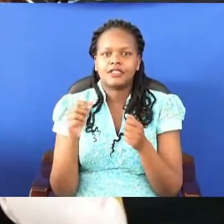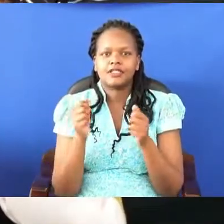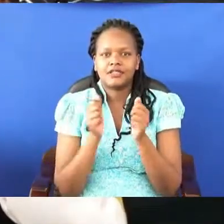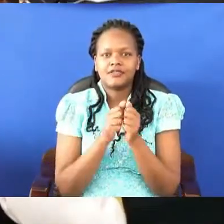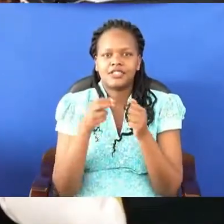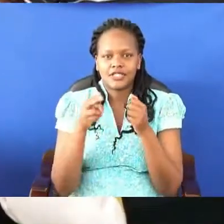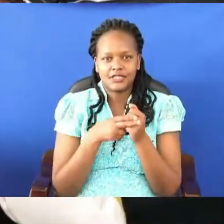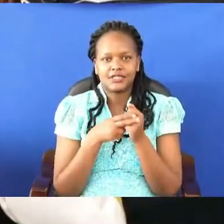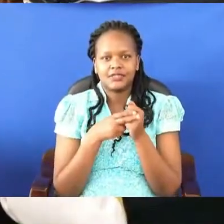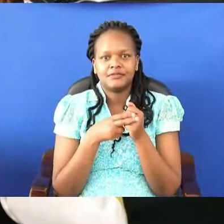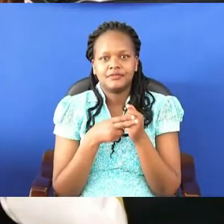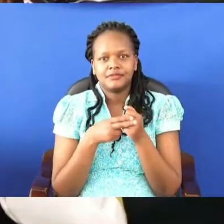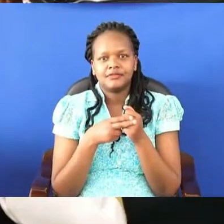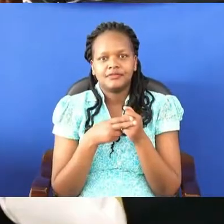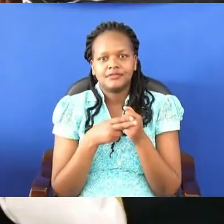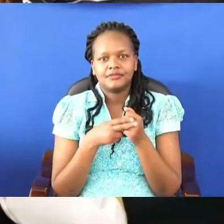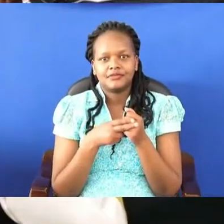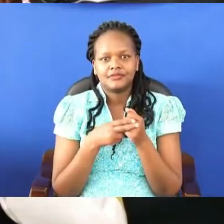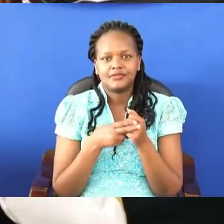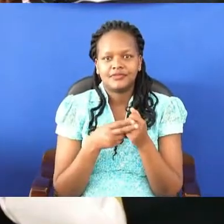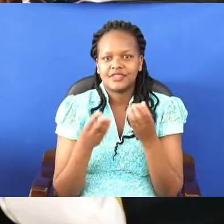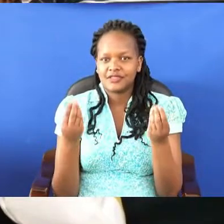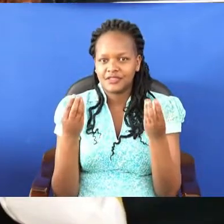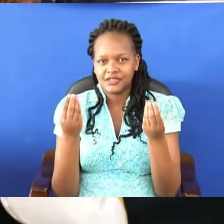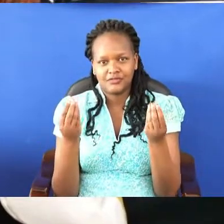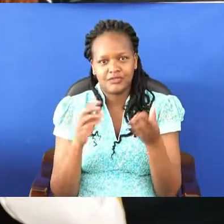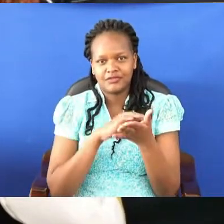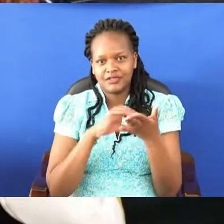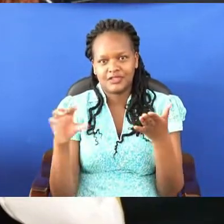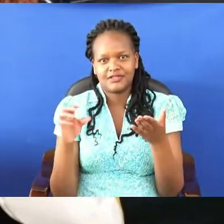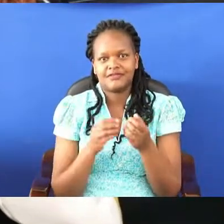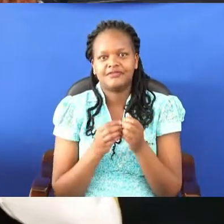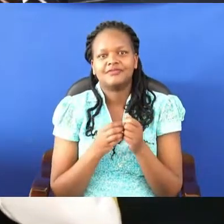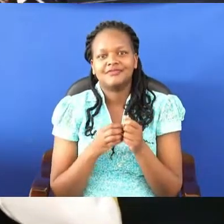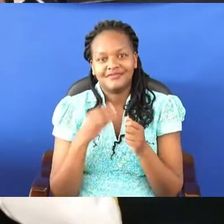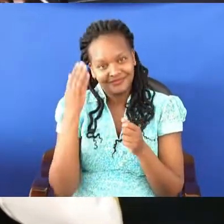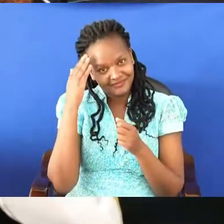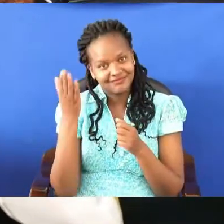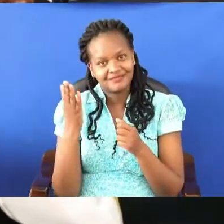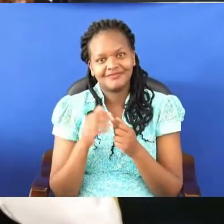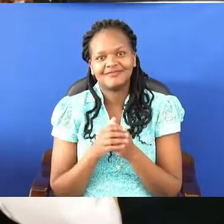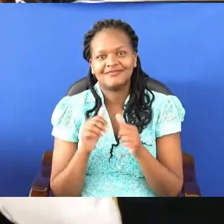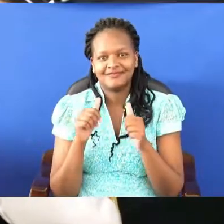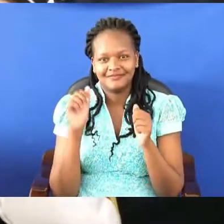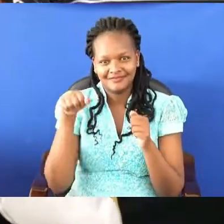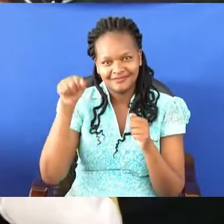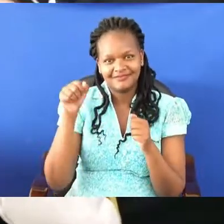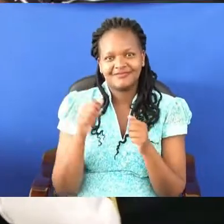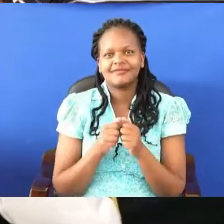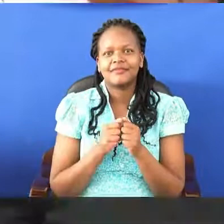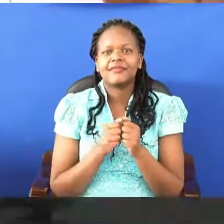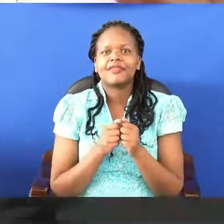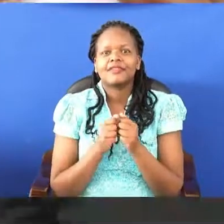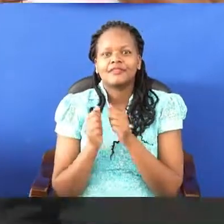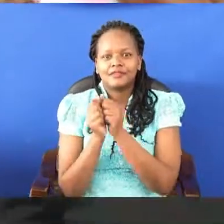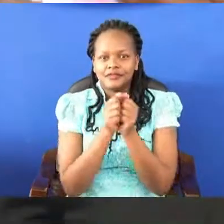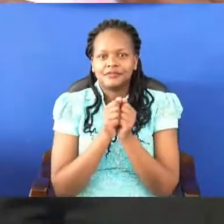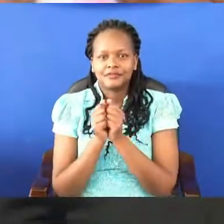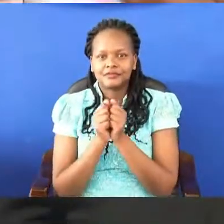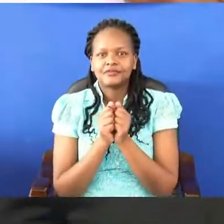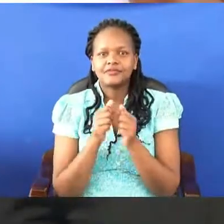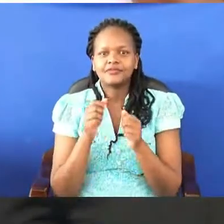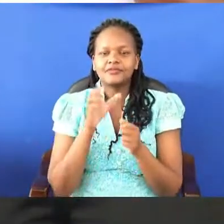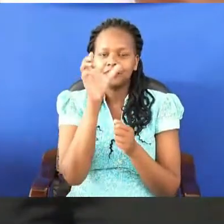verse 17. It's a very simple verse. I think you've already caught it, right? Yes. So let's say it together.